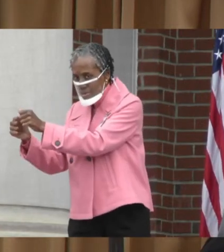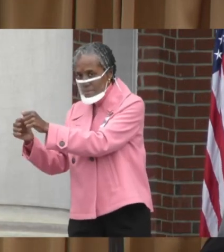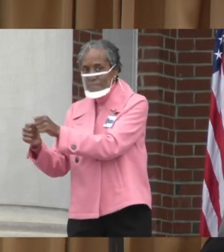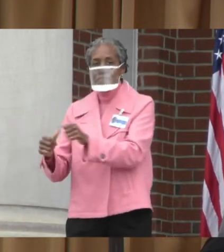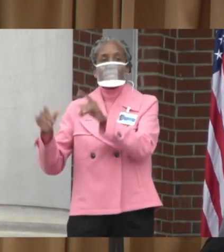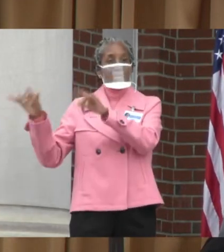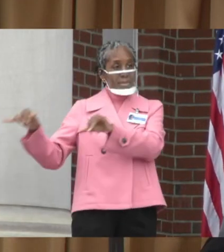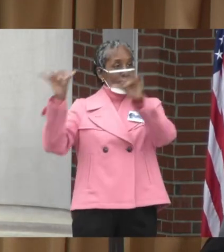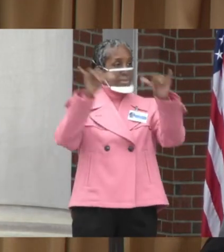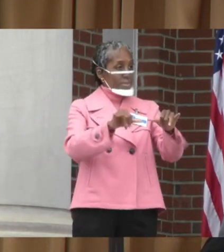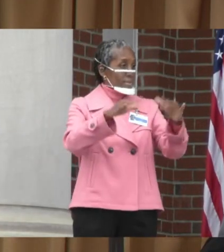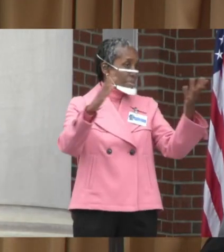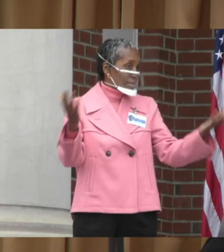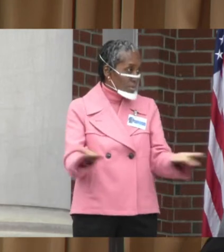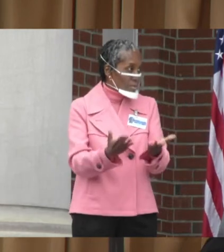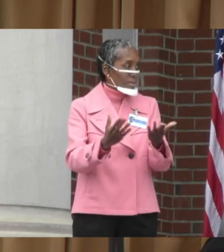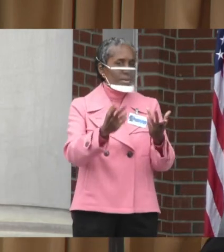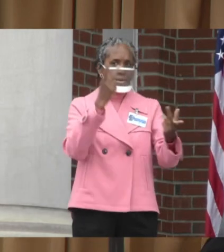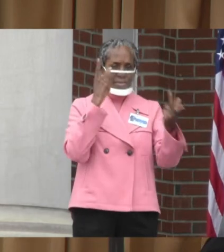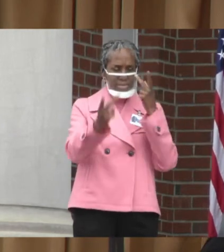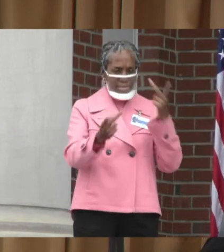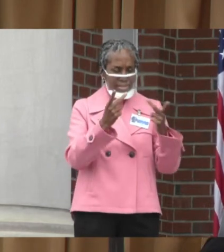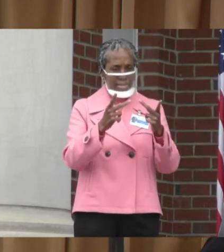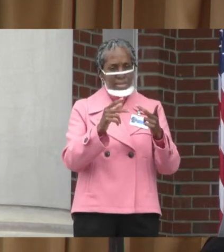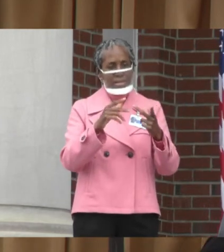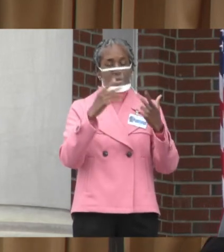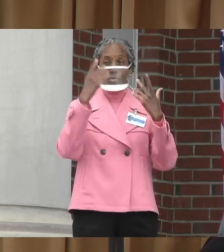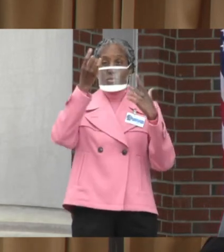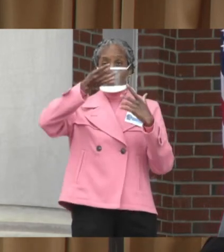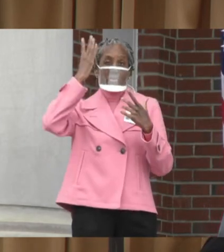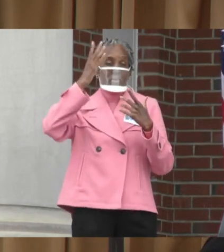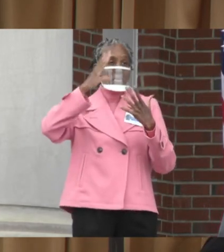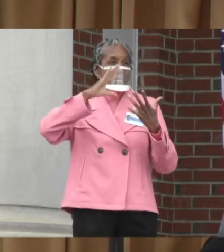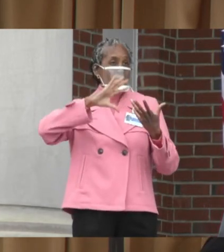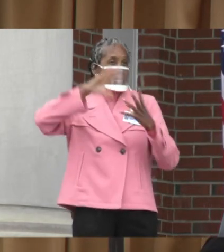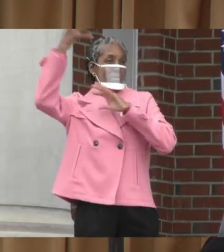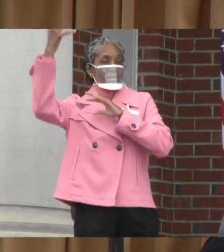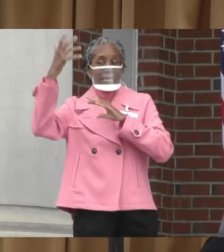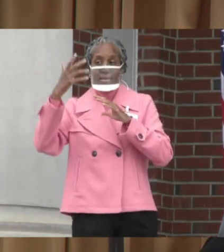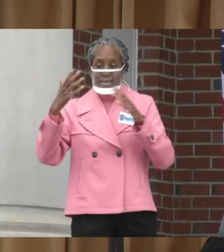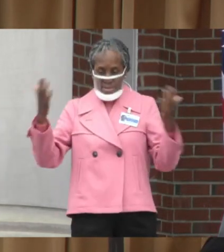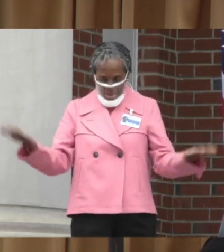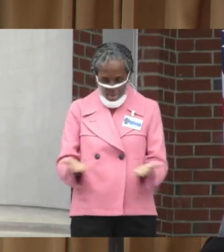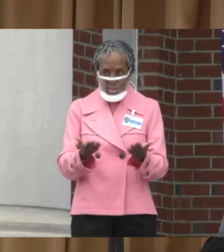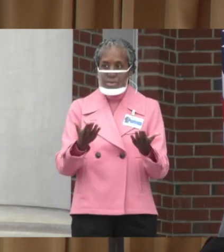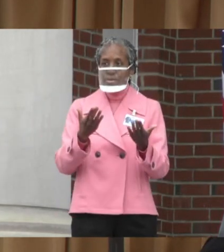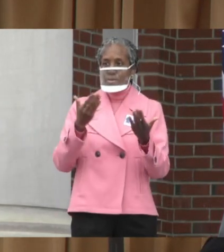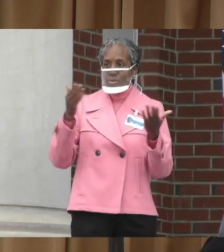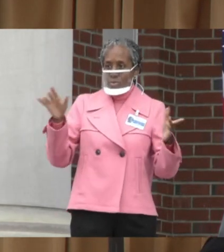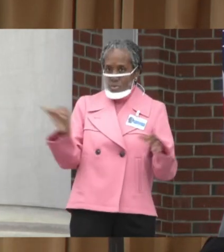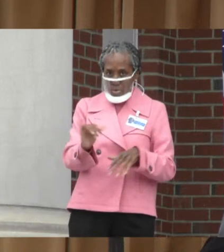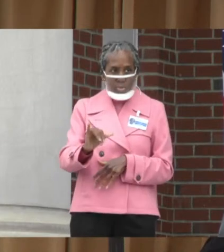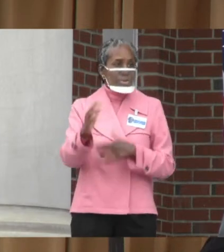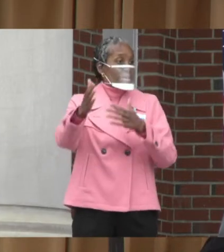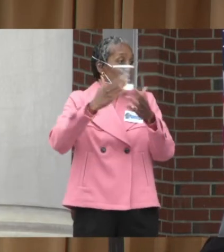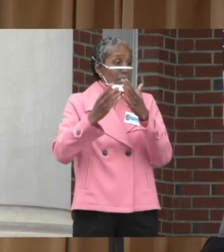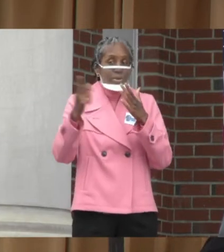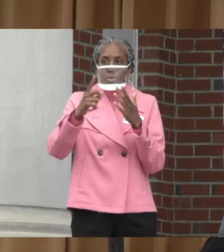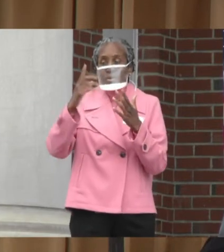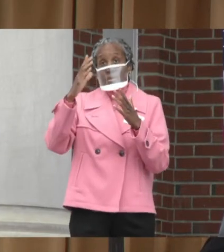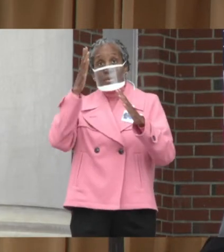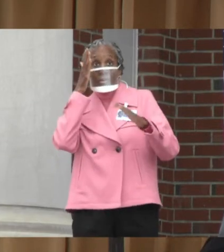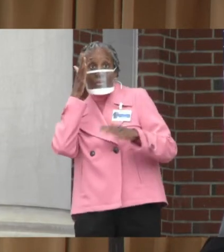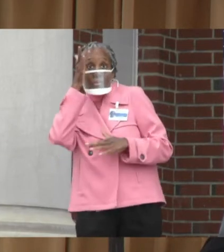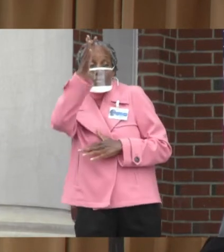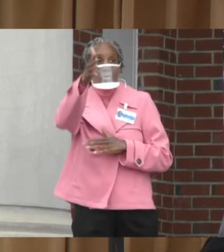And like many of you, I have witnessed rough stormy seas, but also clear blue skies. And although we don't know where